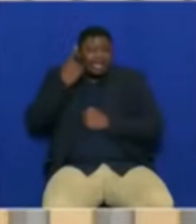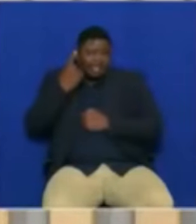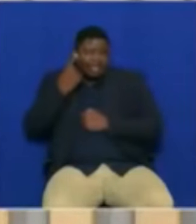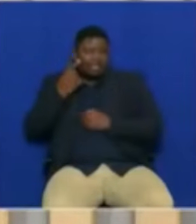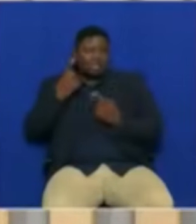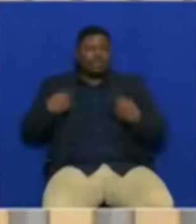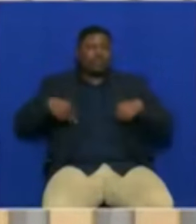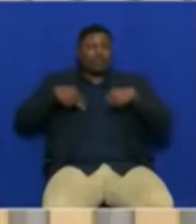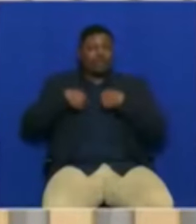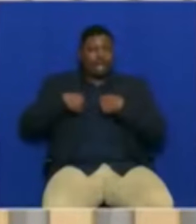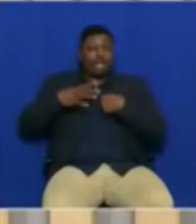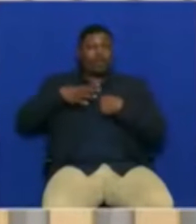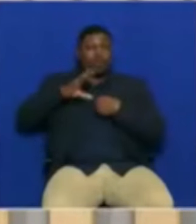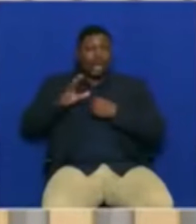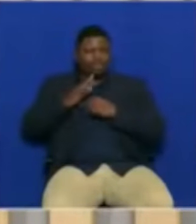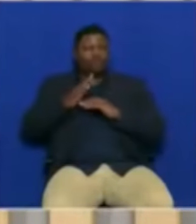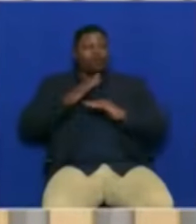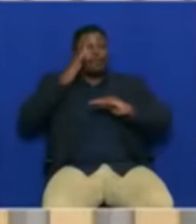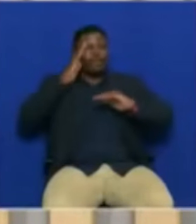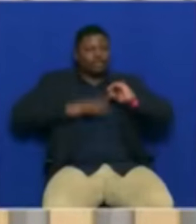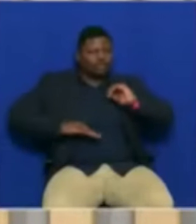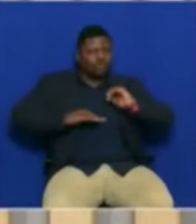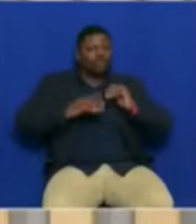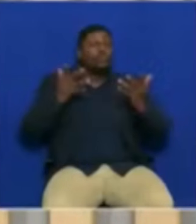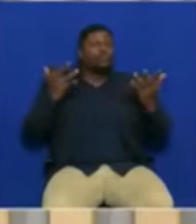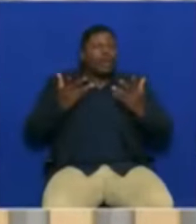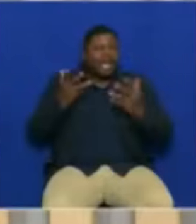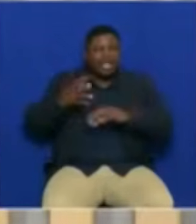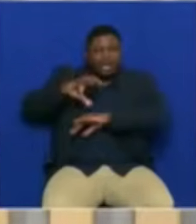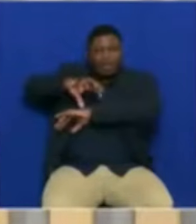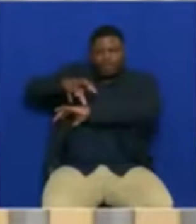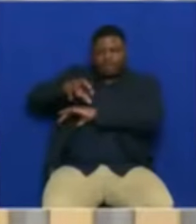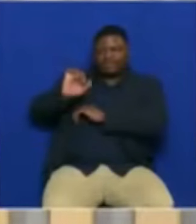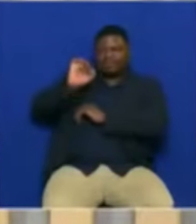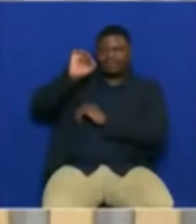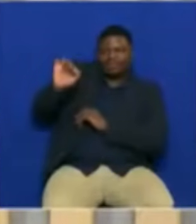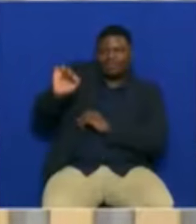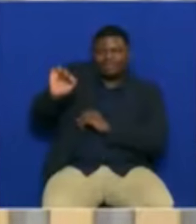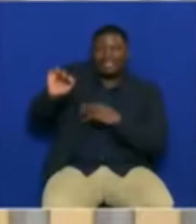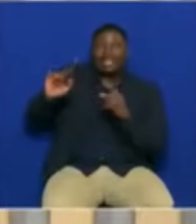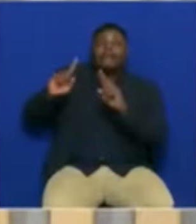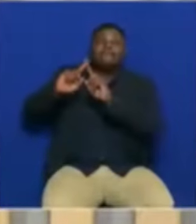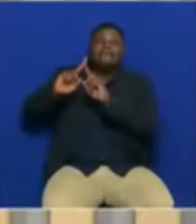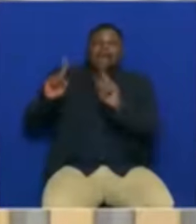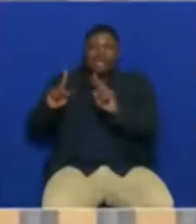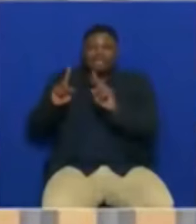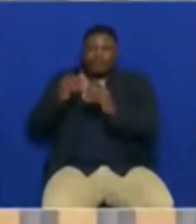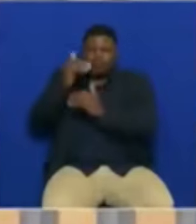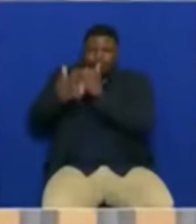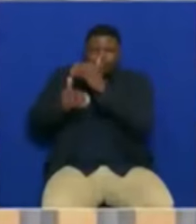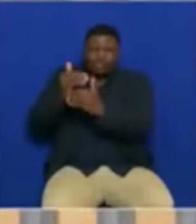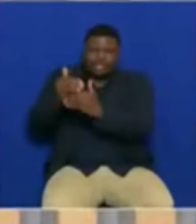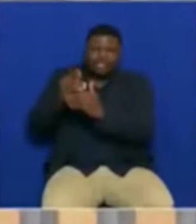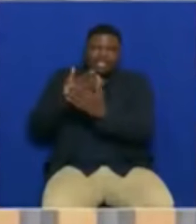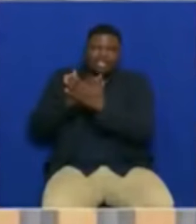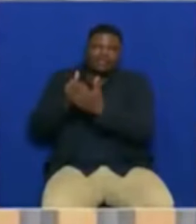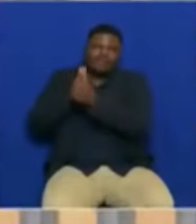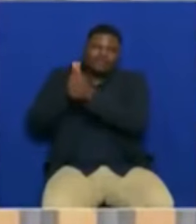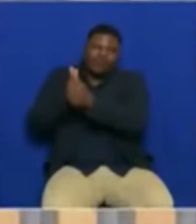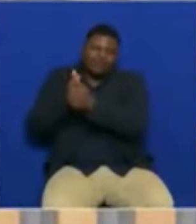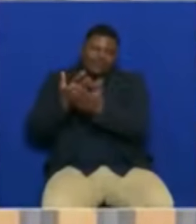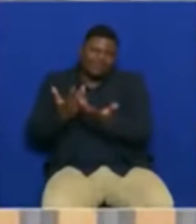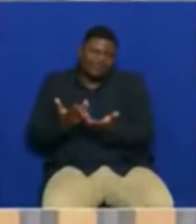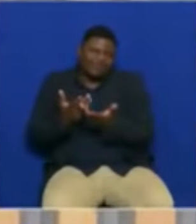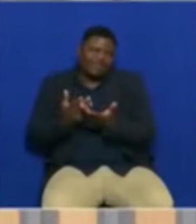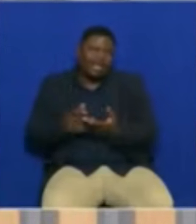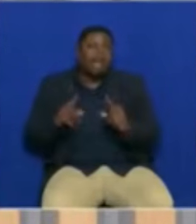province, and there's the consultation note together with that. That's how I understand. So your earlier evidence to distance yourself from the